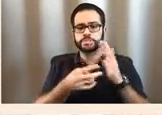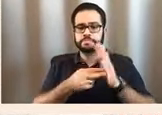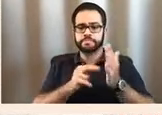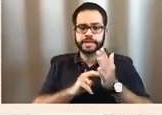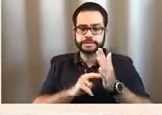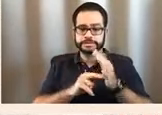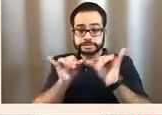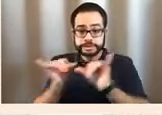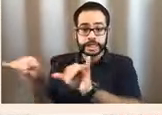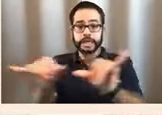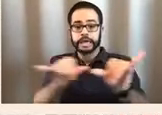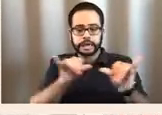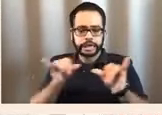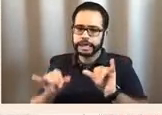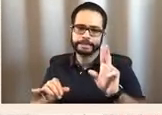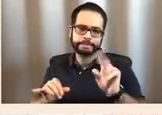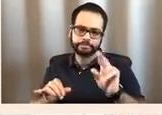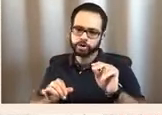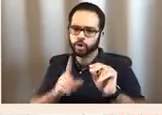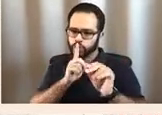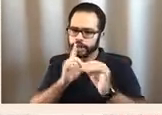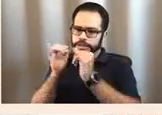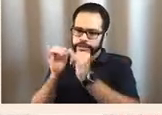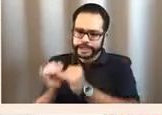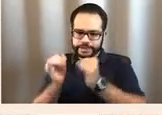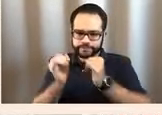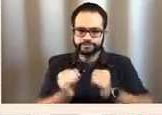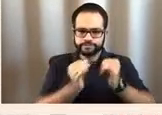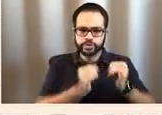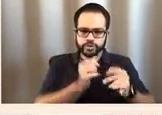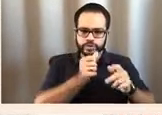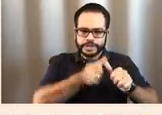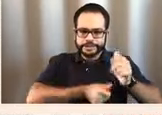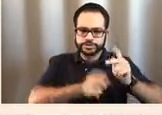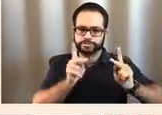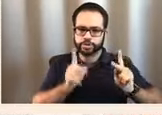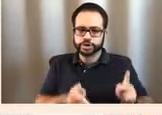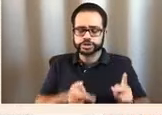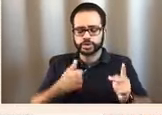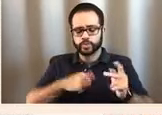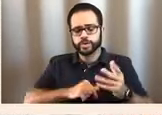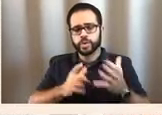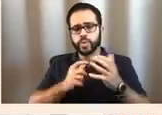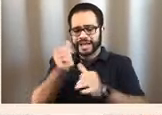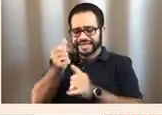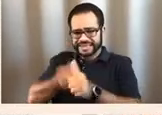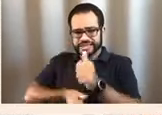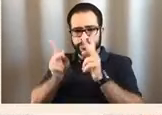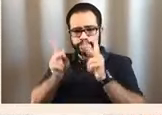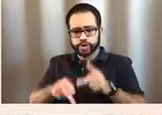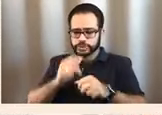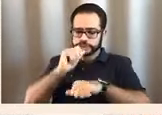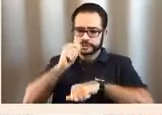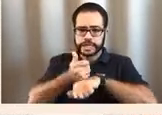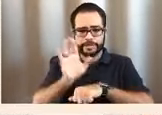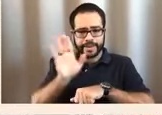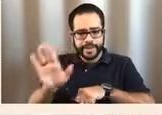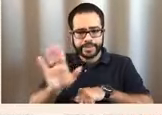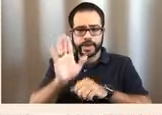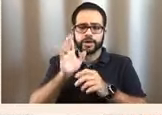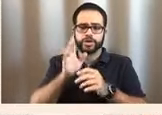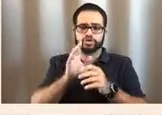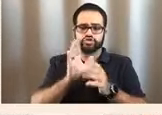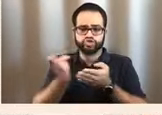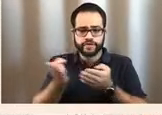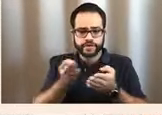have and to be able to develop the services they need so that they can move ahead with their dreams and their